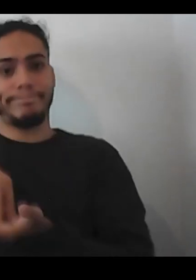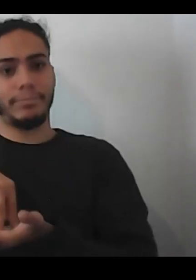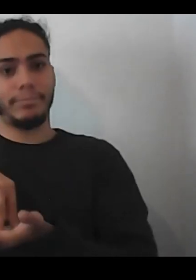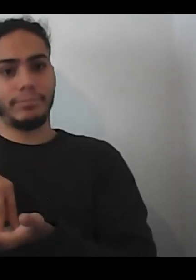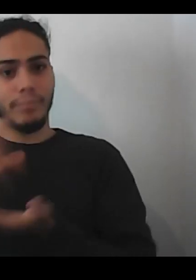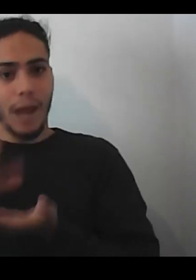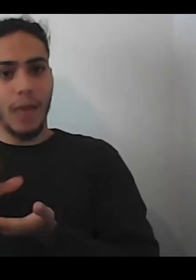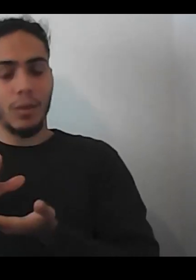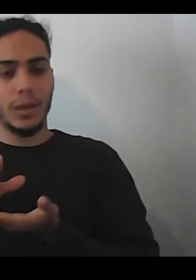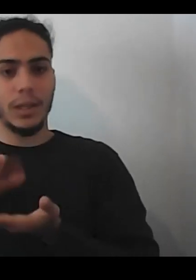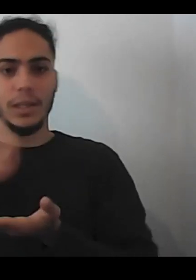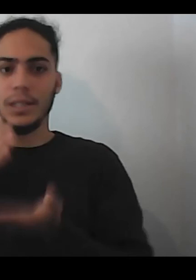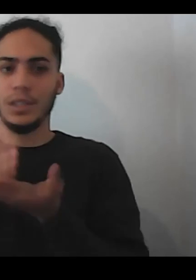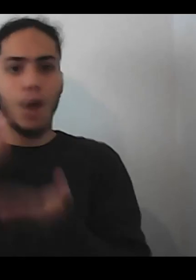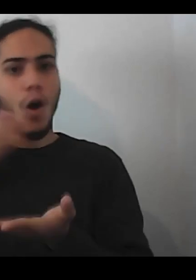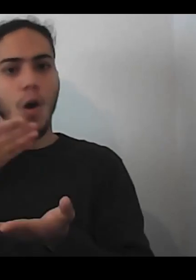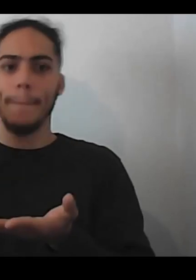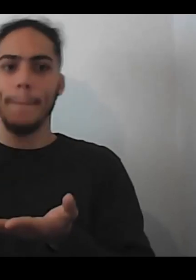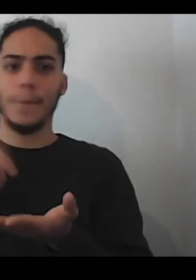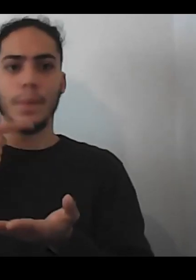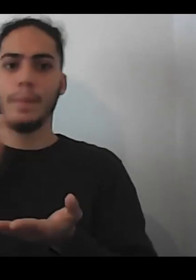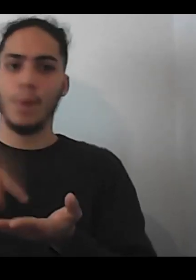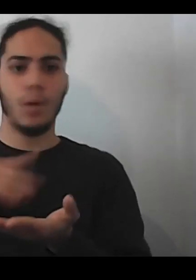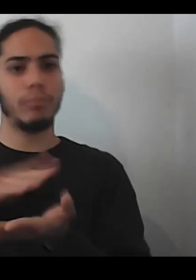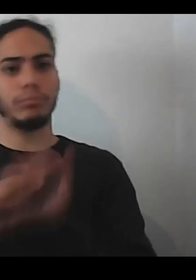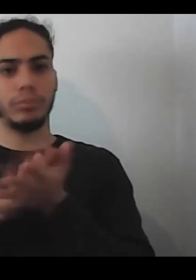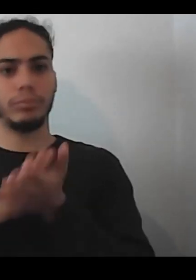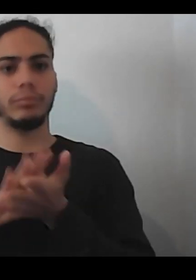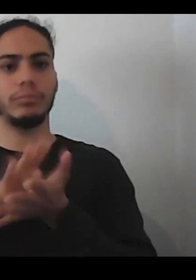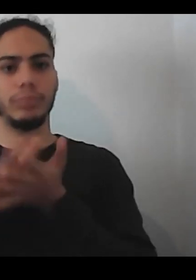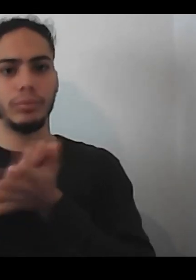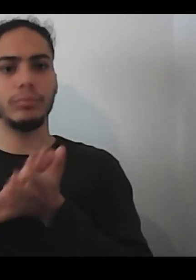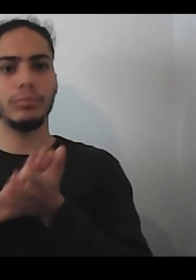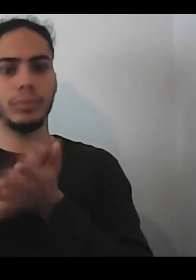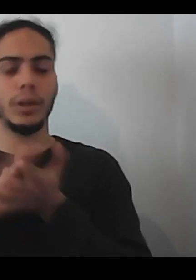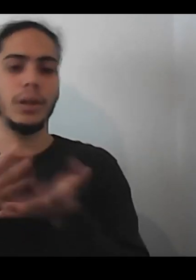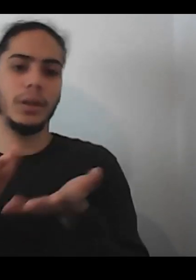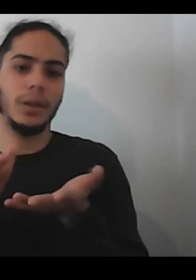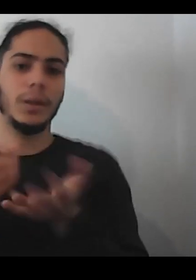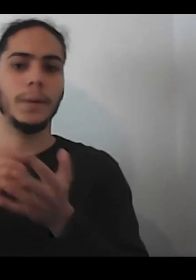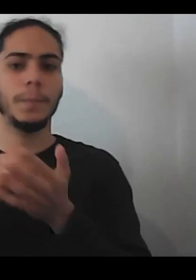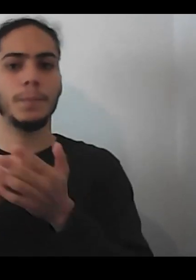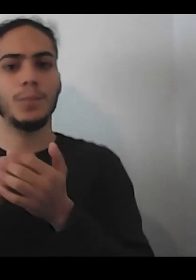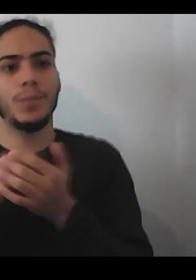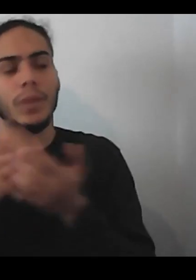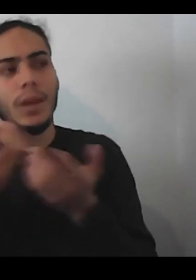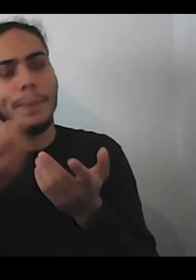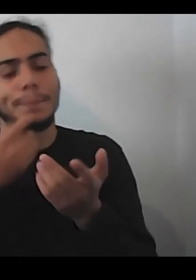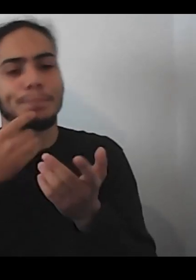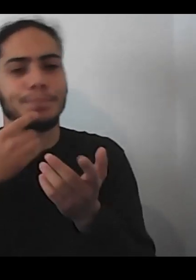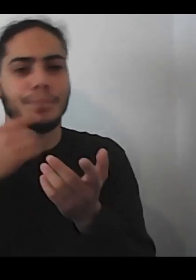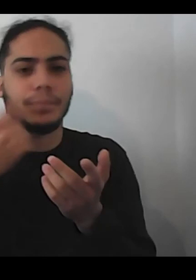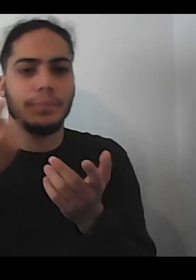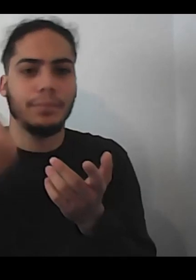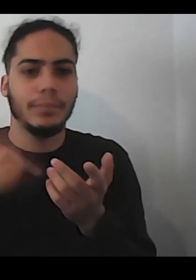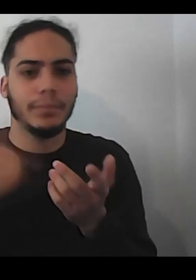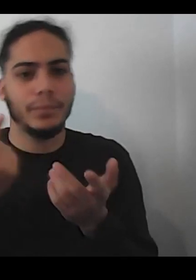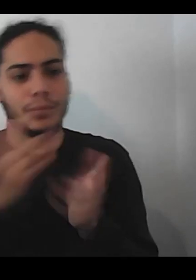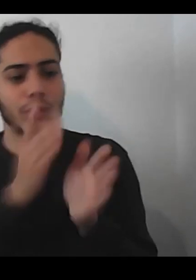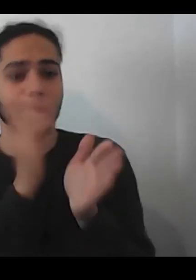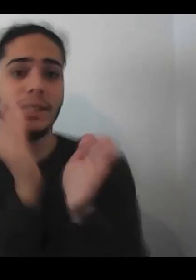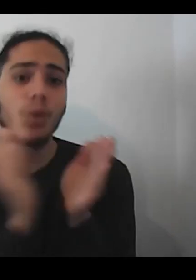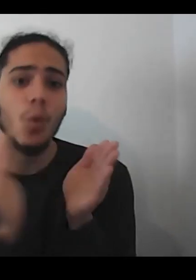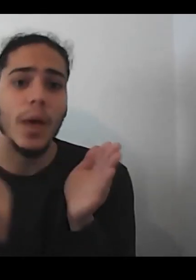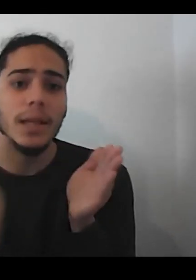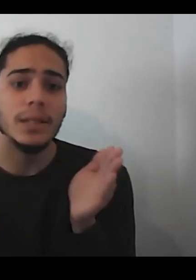sign of a specific sequence of a specific sequence of signs that corresponds